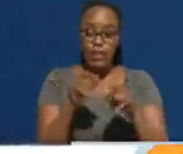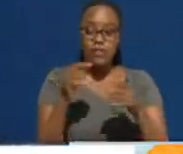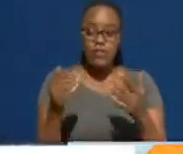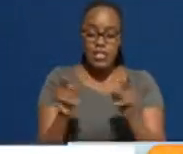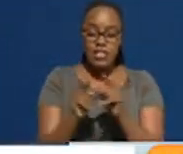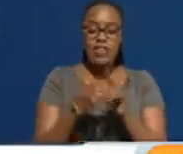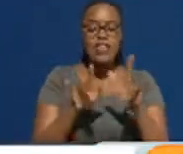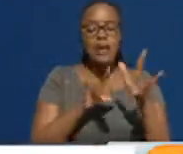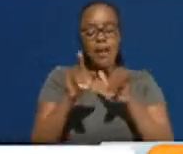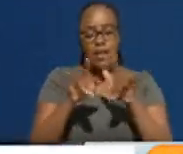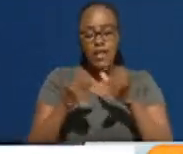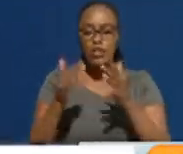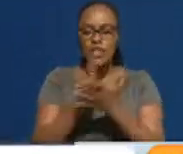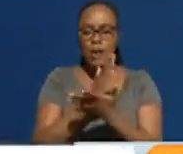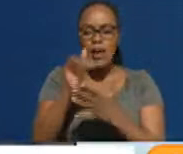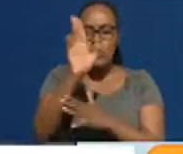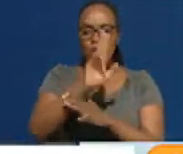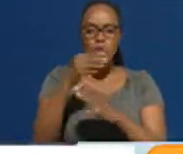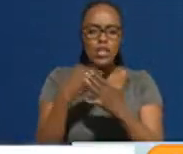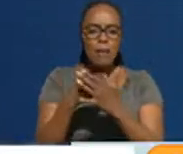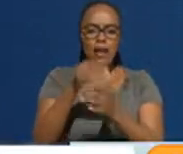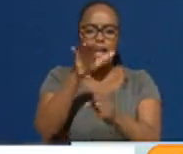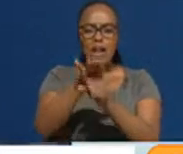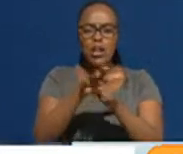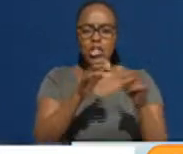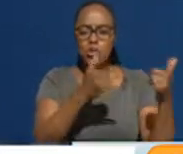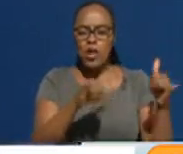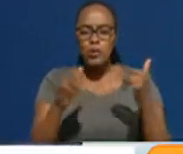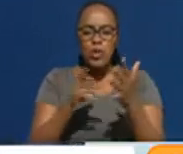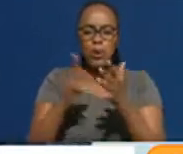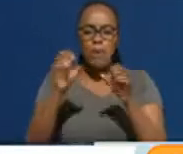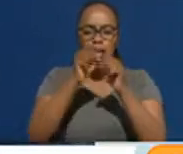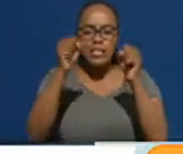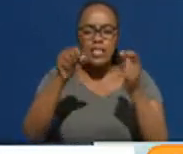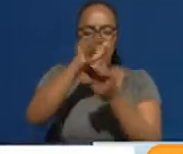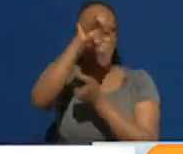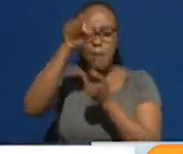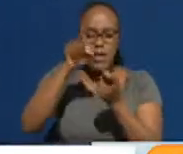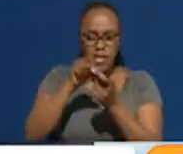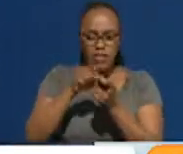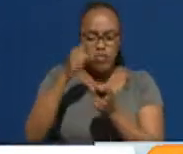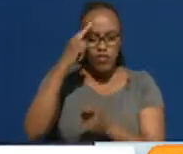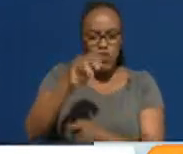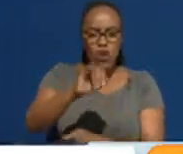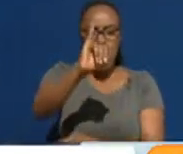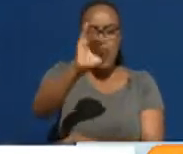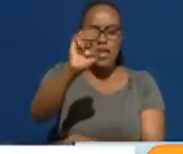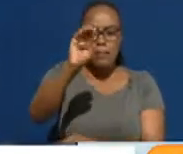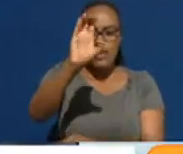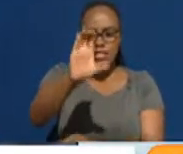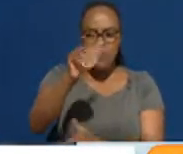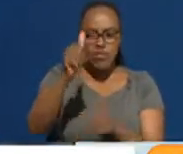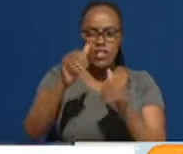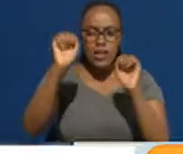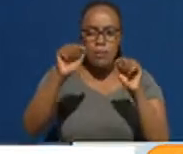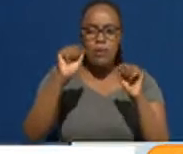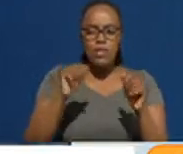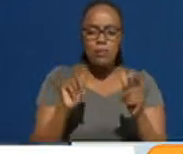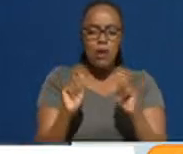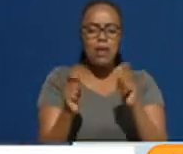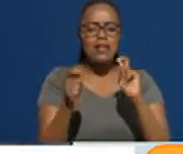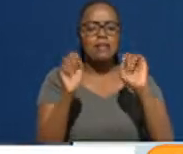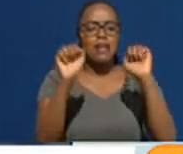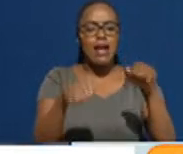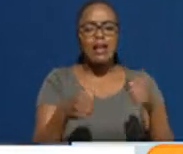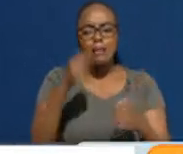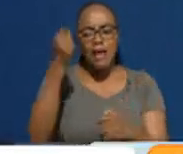immigration department. Mm-hmm. So why do we spend so much money trying to buy a system specifically for IEBC, which can be manipulated?